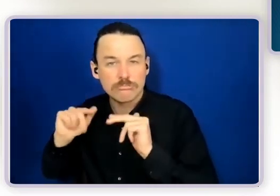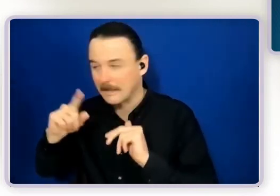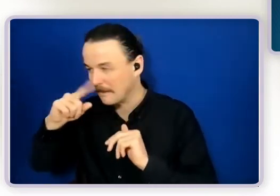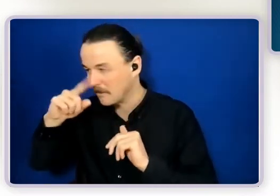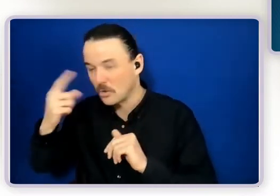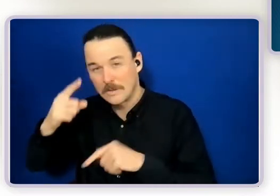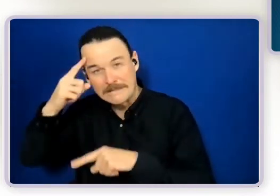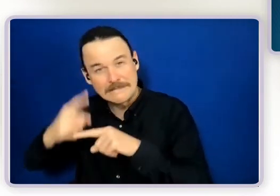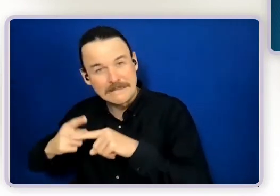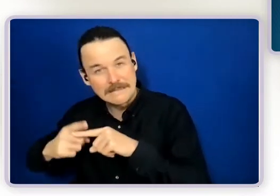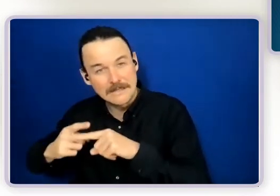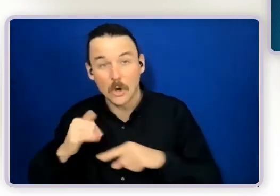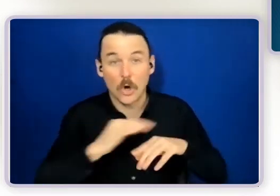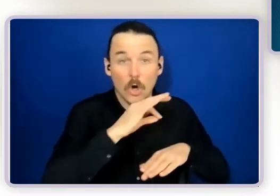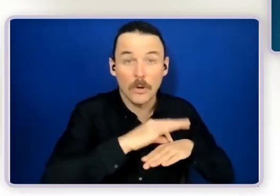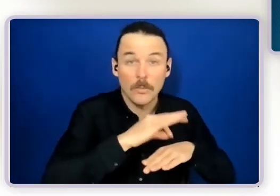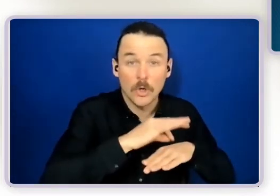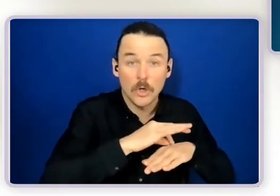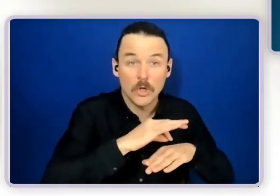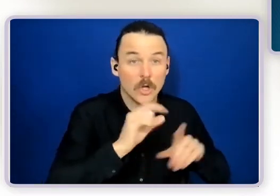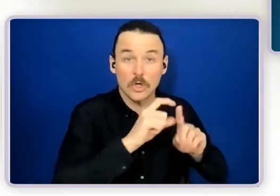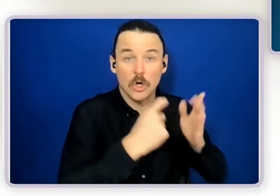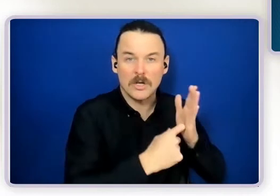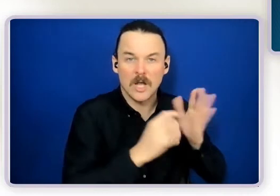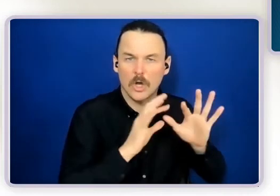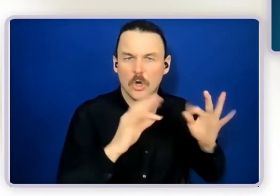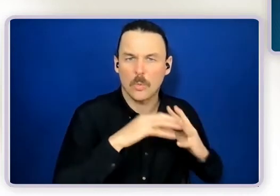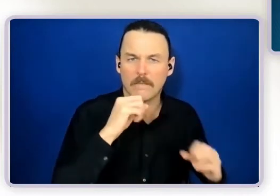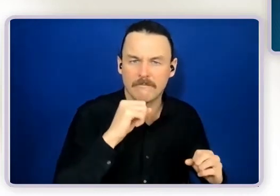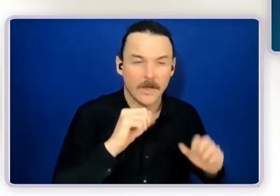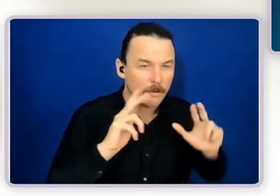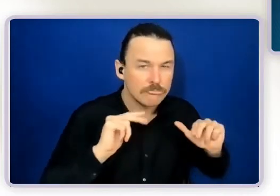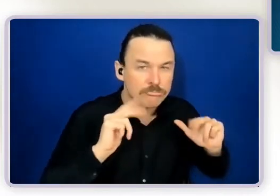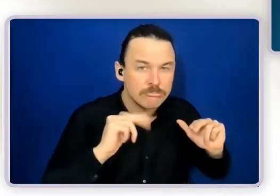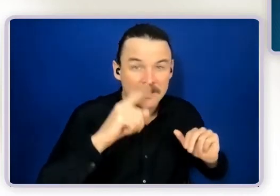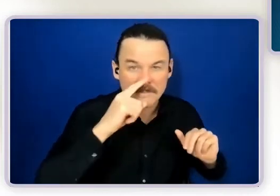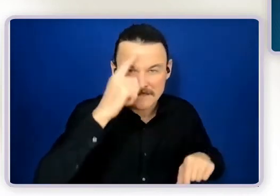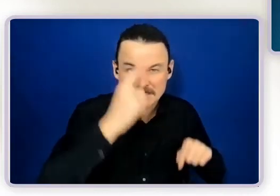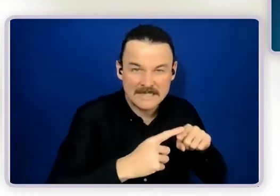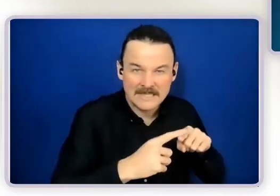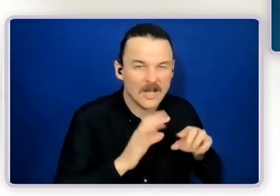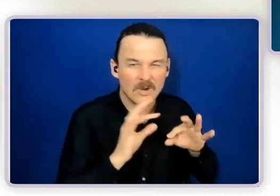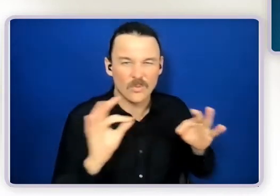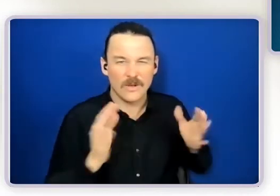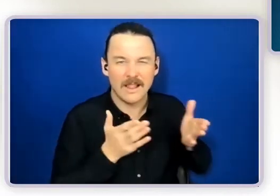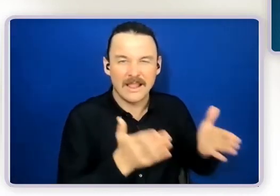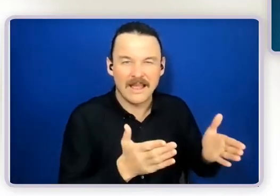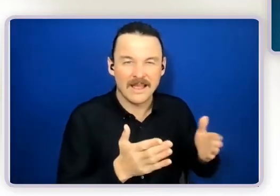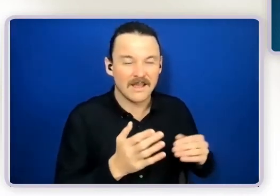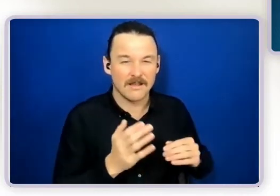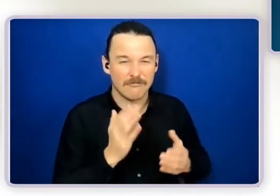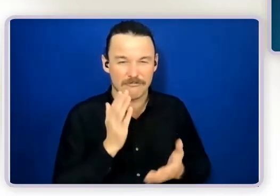illegal, definitely unethical, and apart from that, it probably wouldn't work and indeed could do great harm.